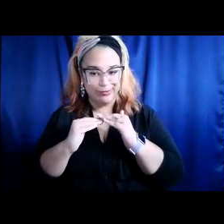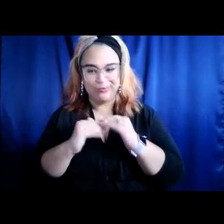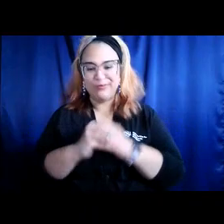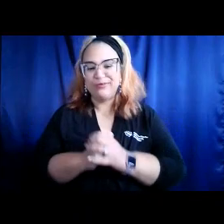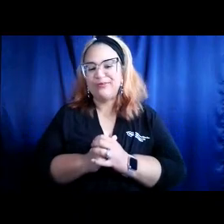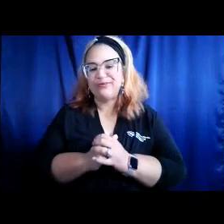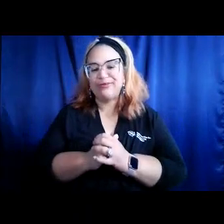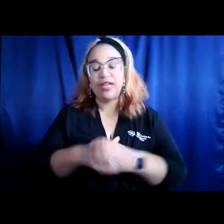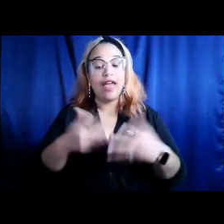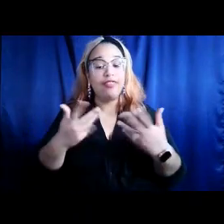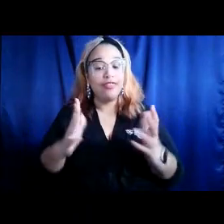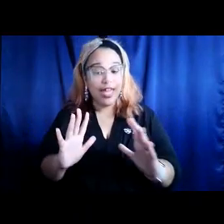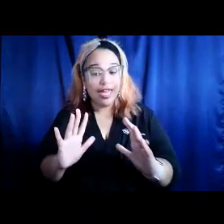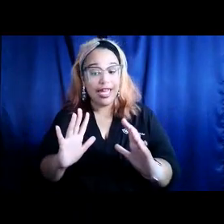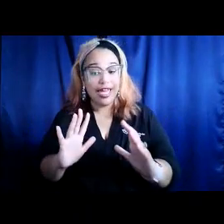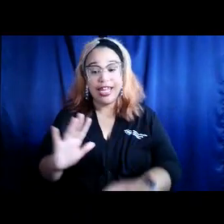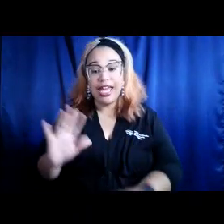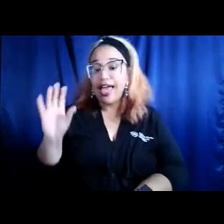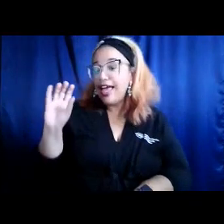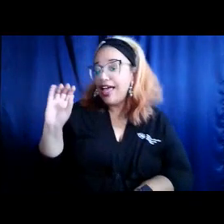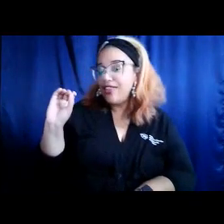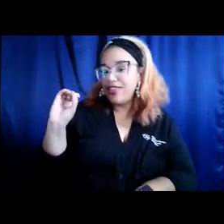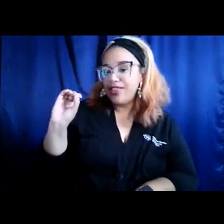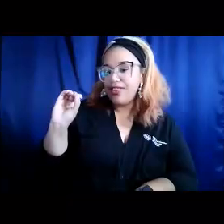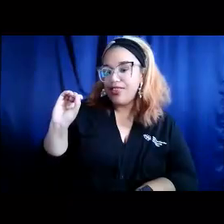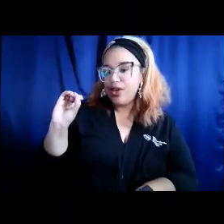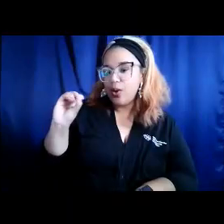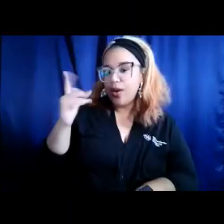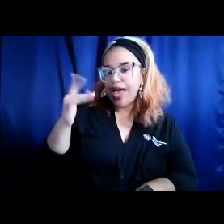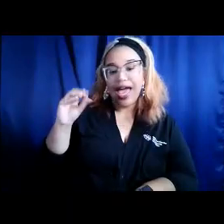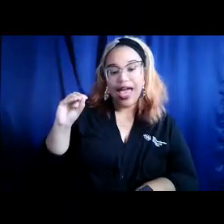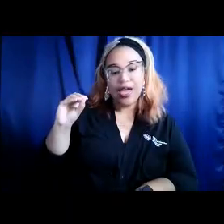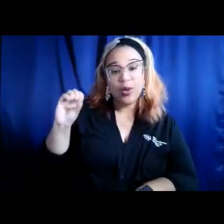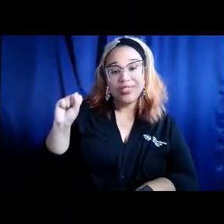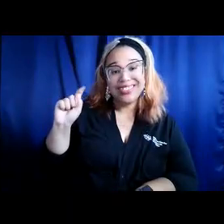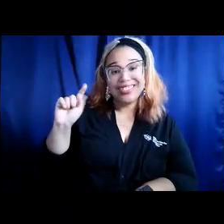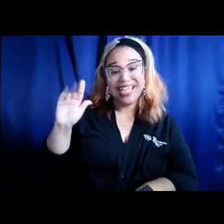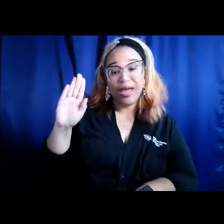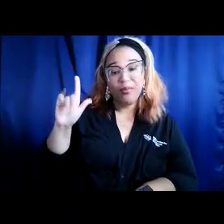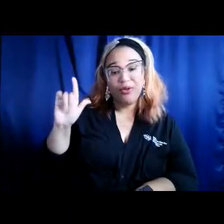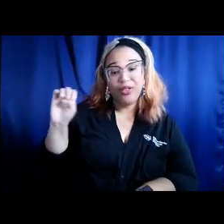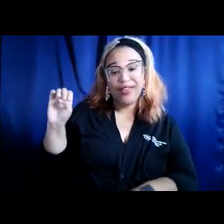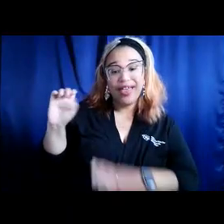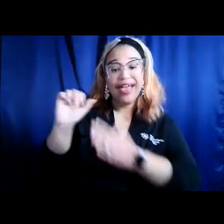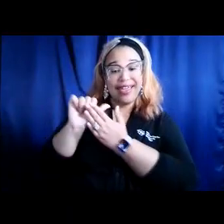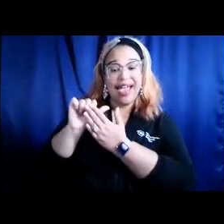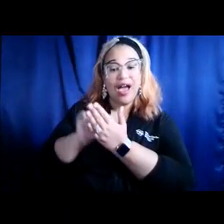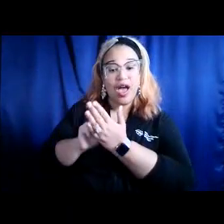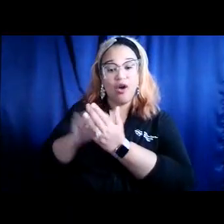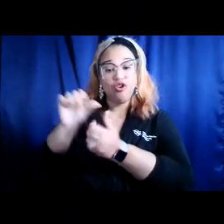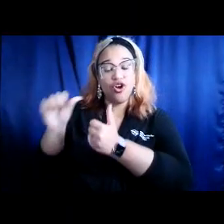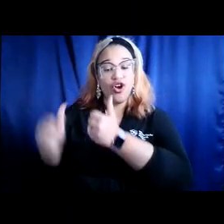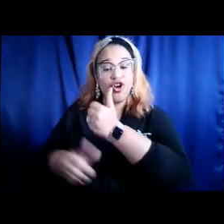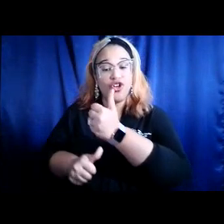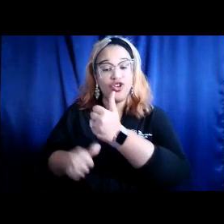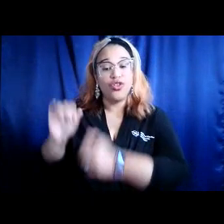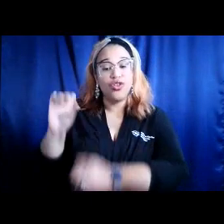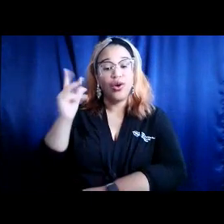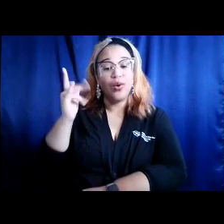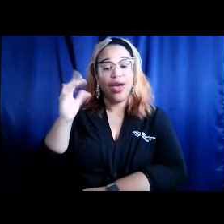Stable Account at the Ohio Treasurer of State. She's going to share information about a financial product which can help to